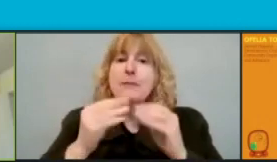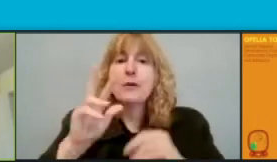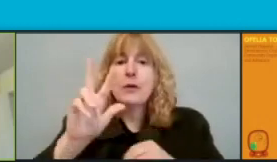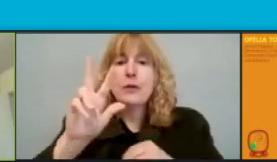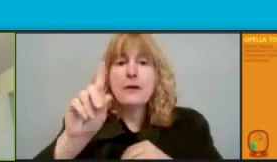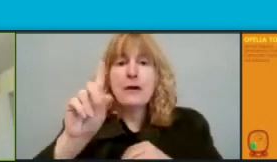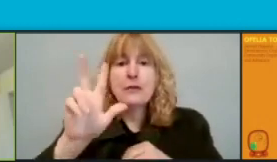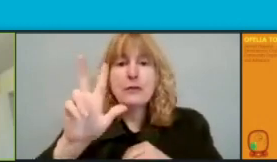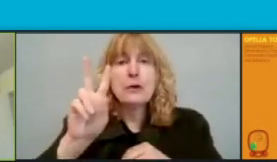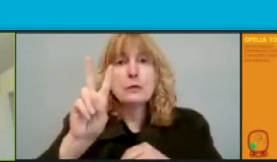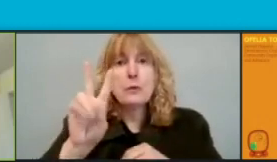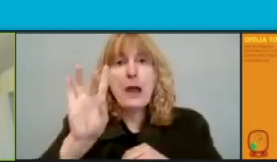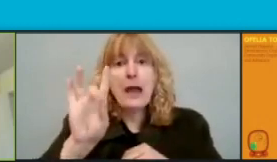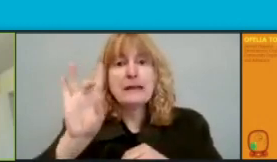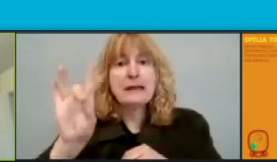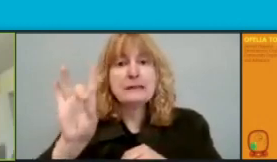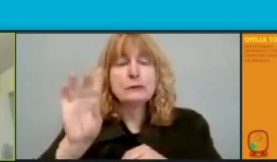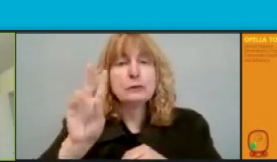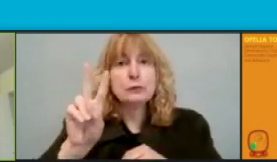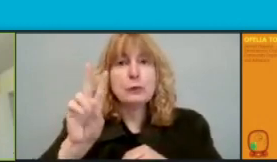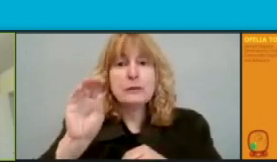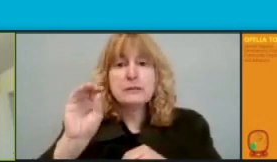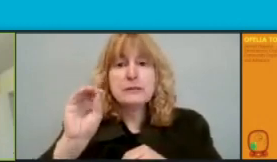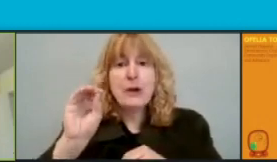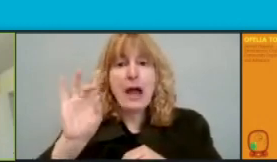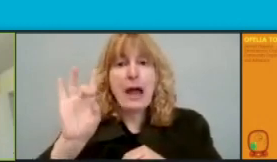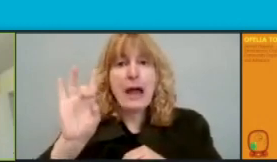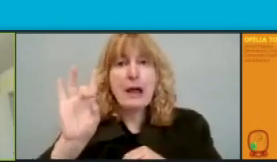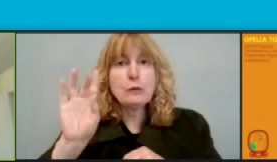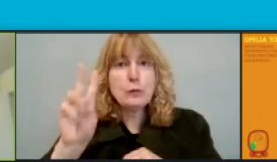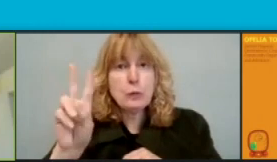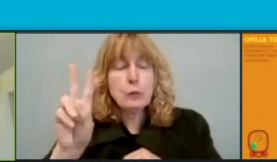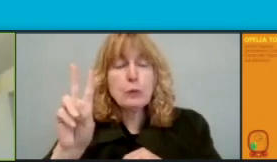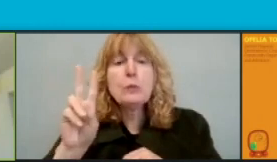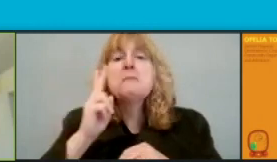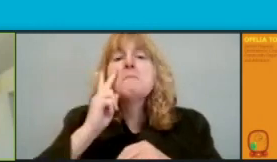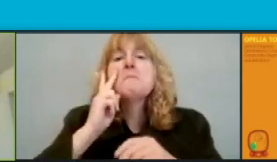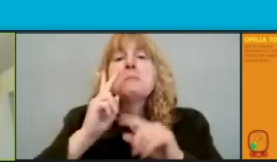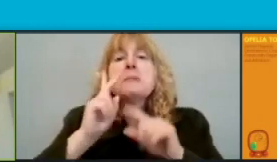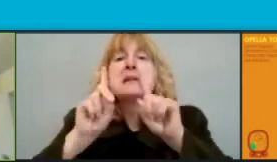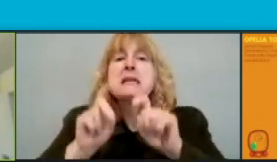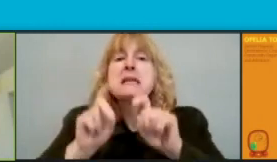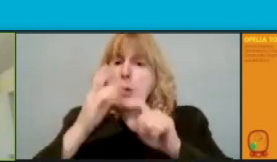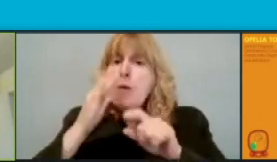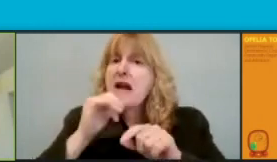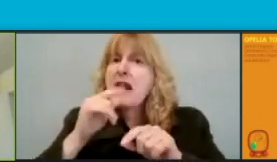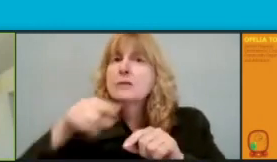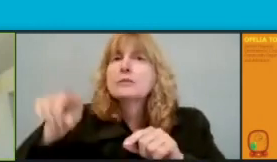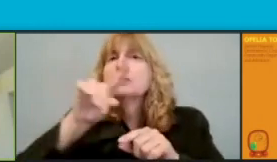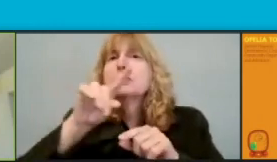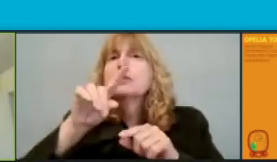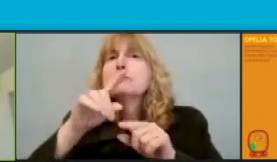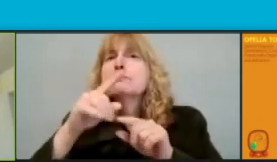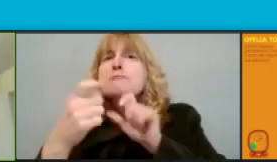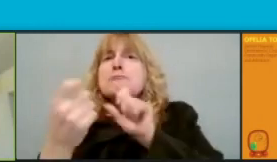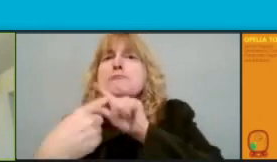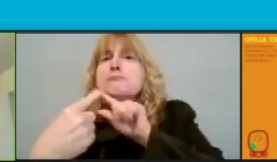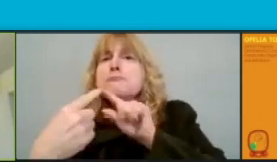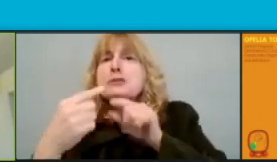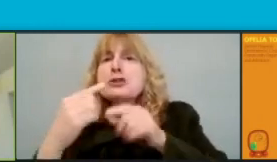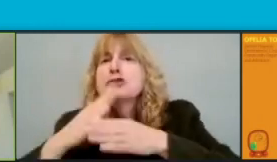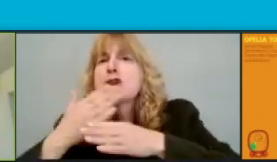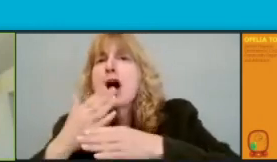313-288-2082. And, you know, just to test it out, why don't you share right now, where are you joining us